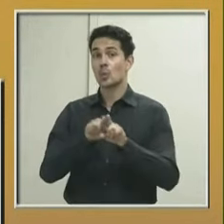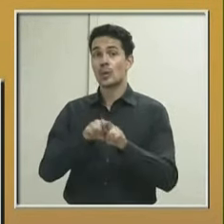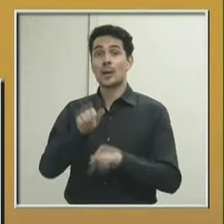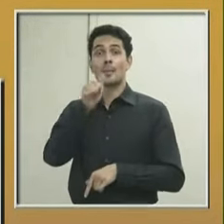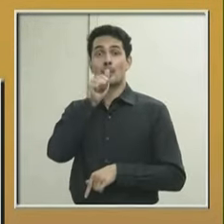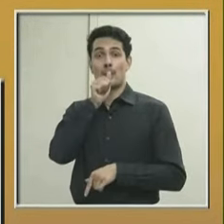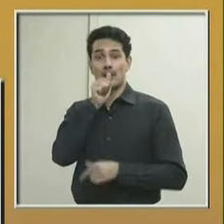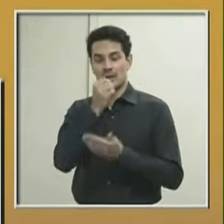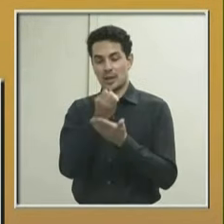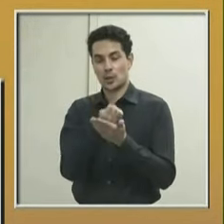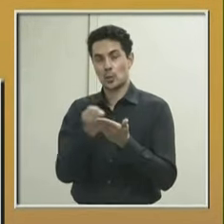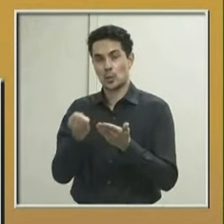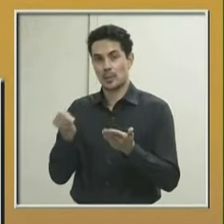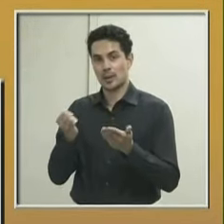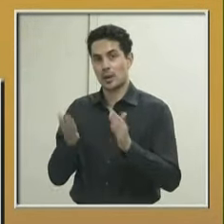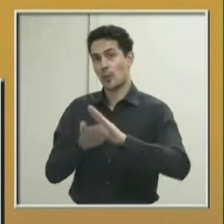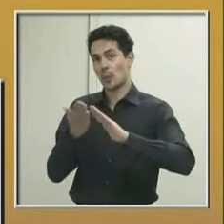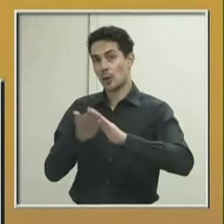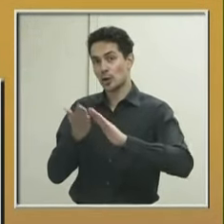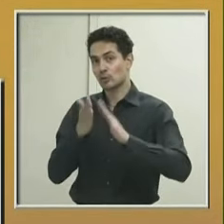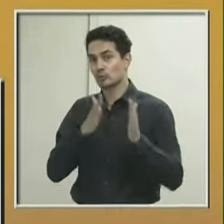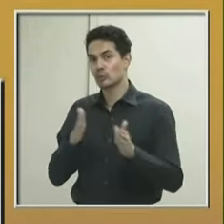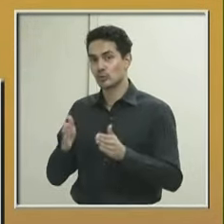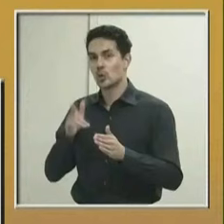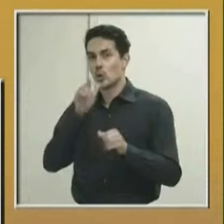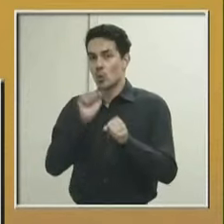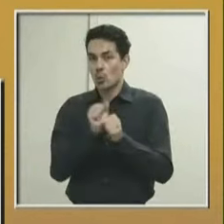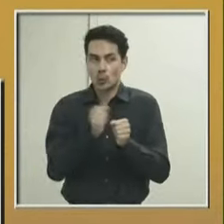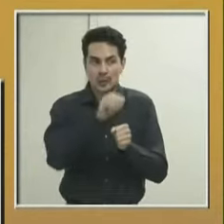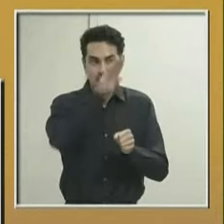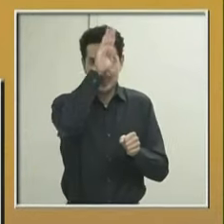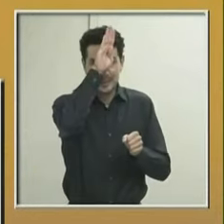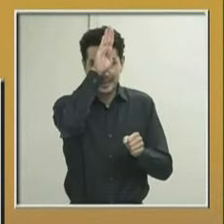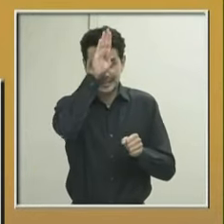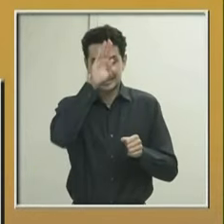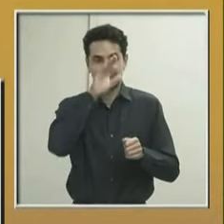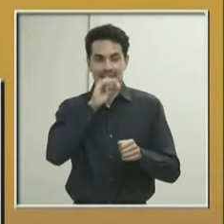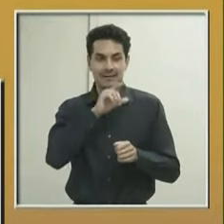equipment operators who work side by side with the firefighters